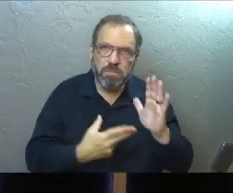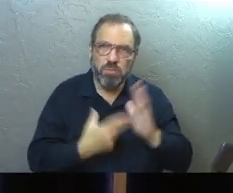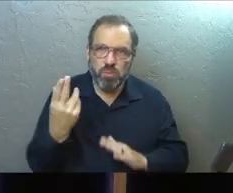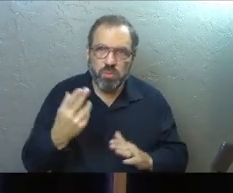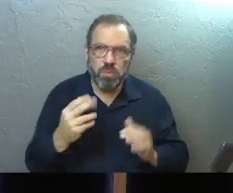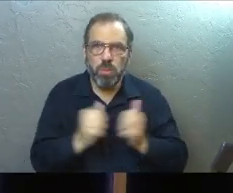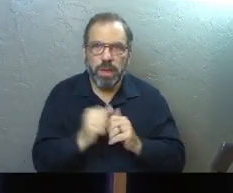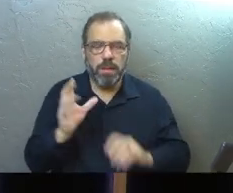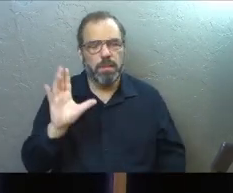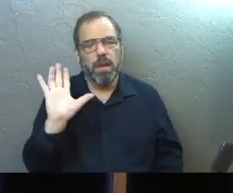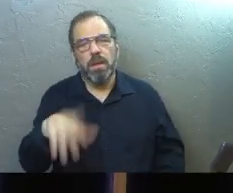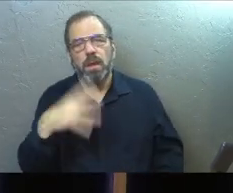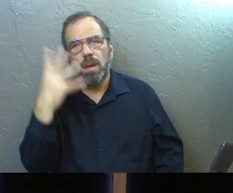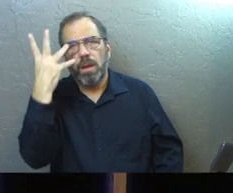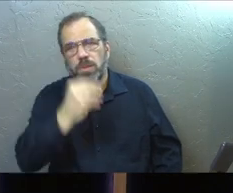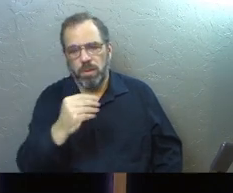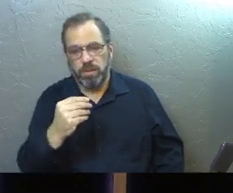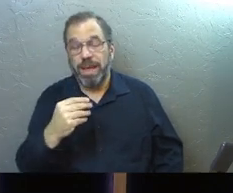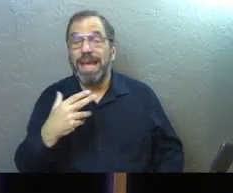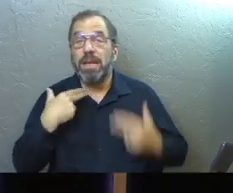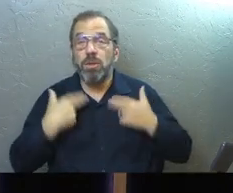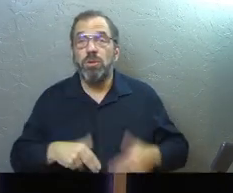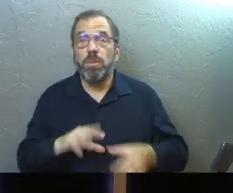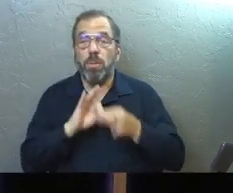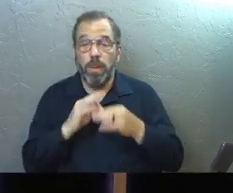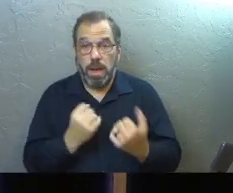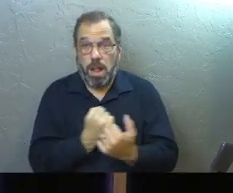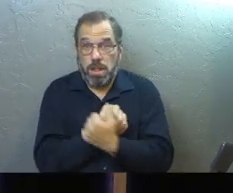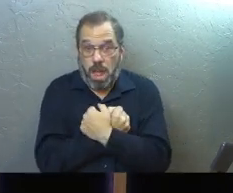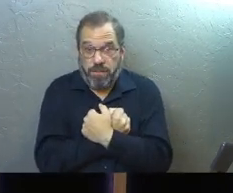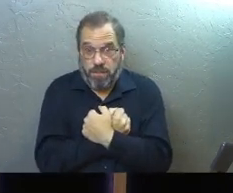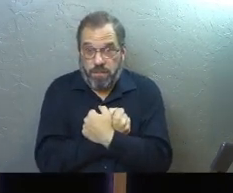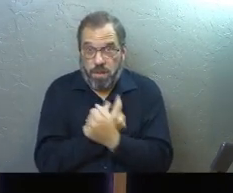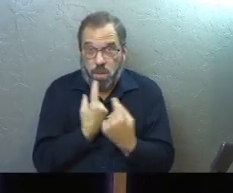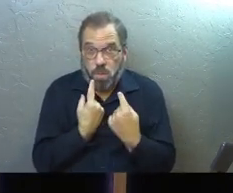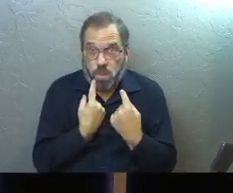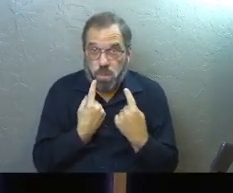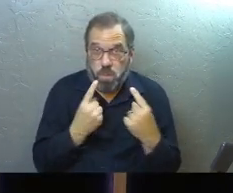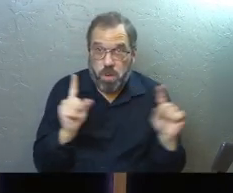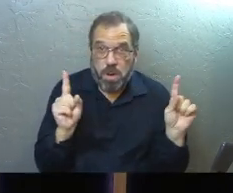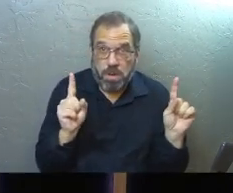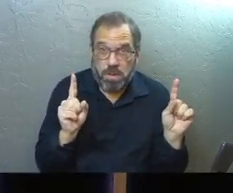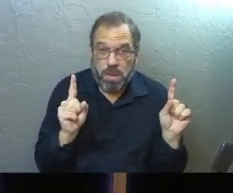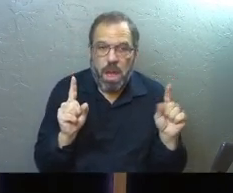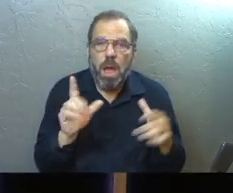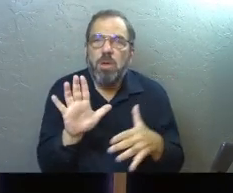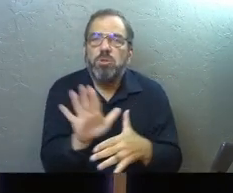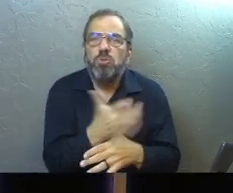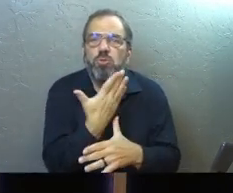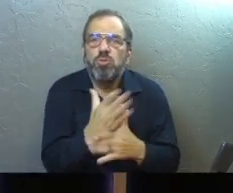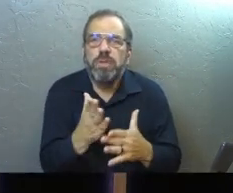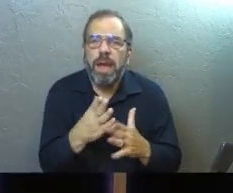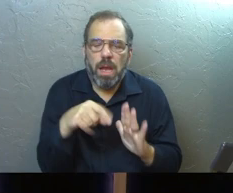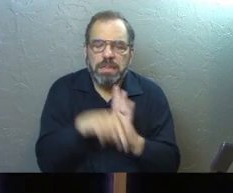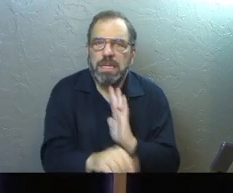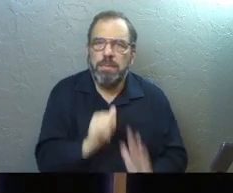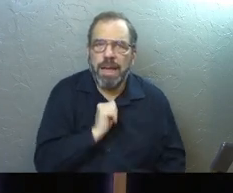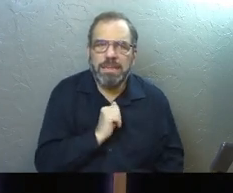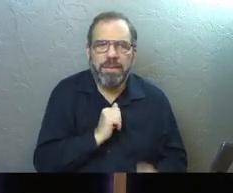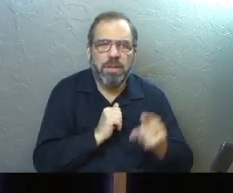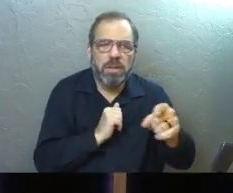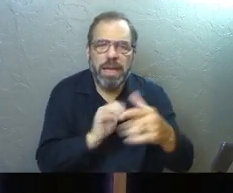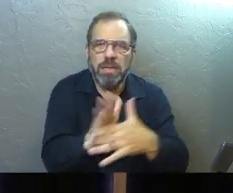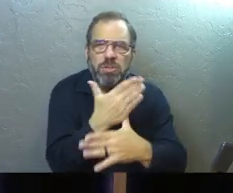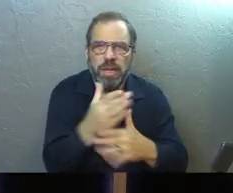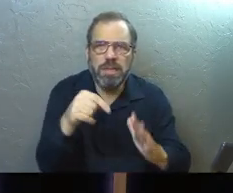One of the beautiful things in human relationships when love is actually working is that you share something deep about yourself and then I